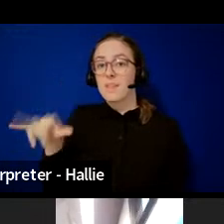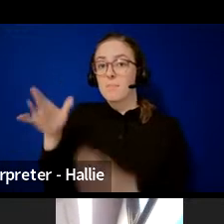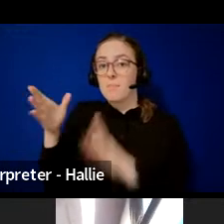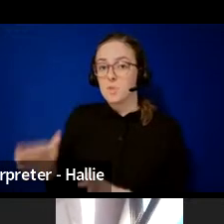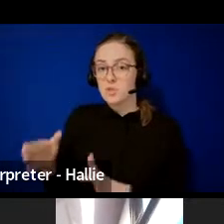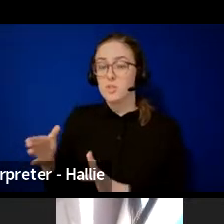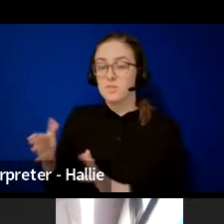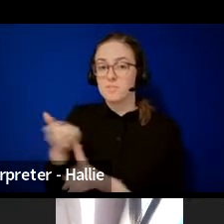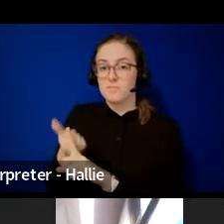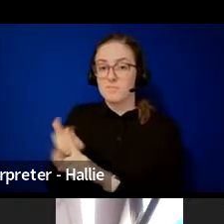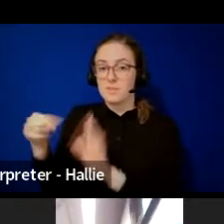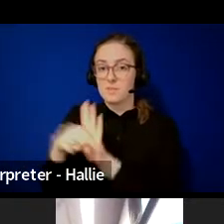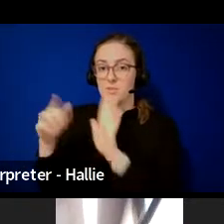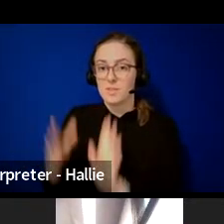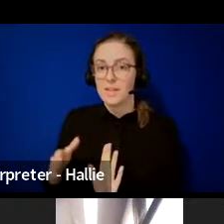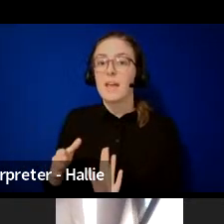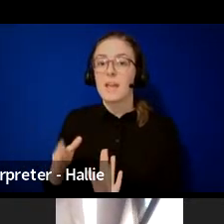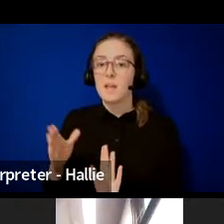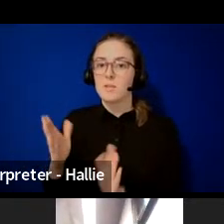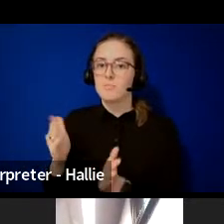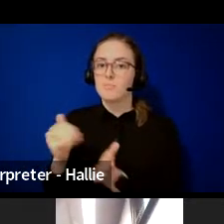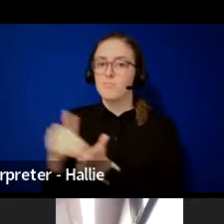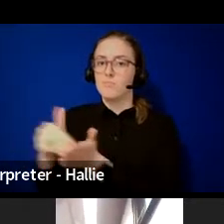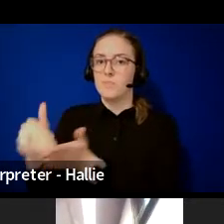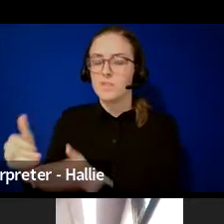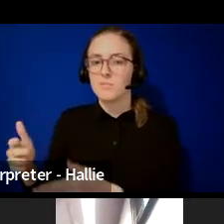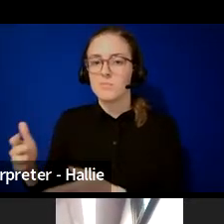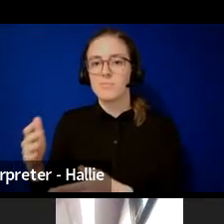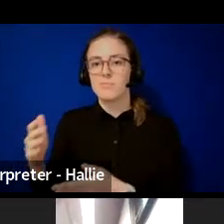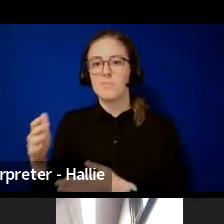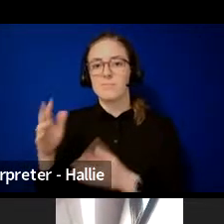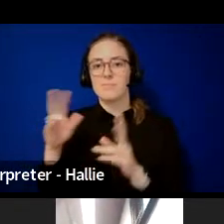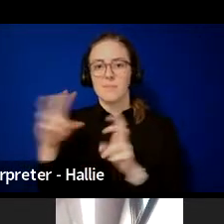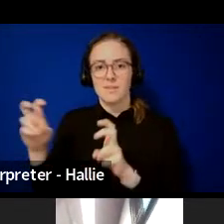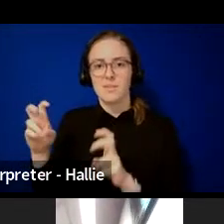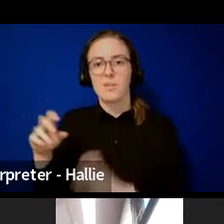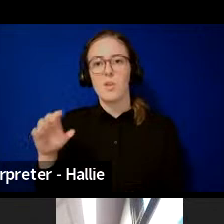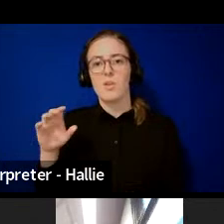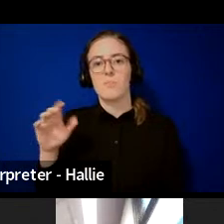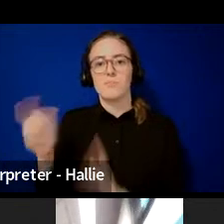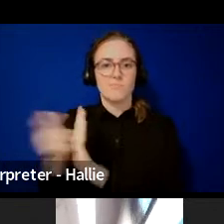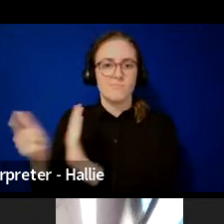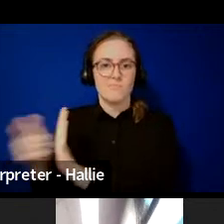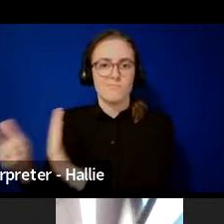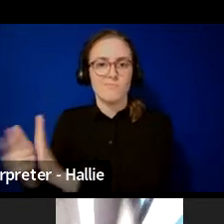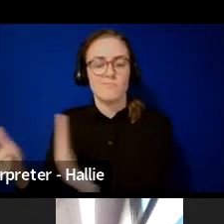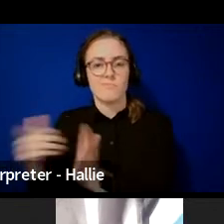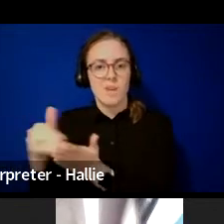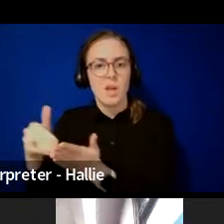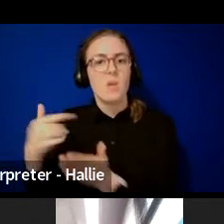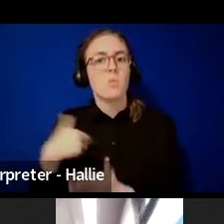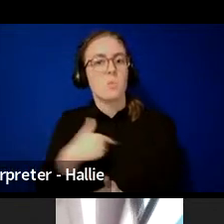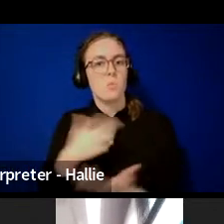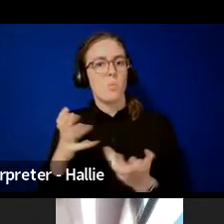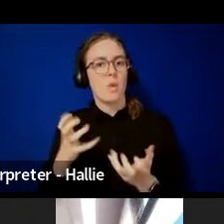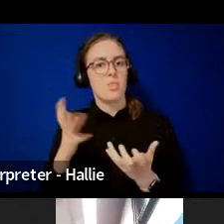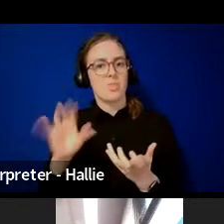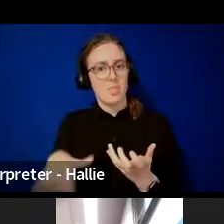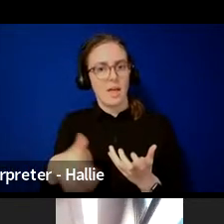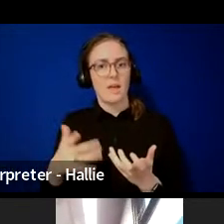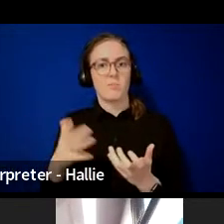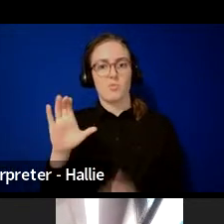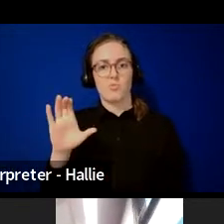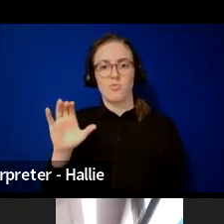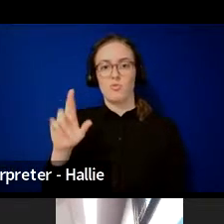And the purpose of 5D Court Watch is to shut the revolving door on crime and to really hold those